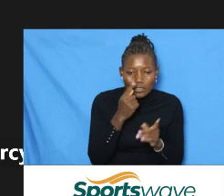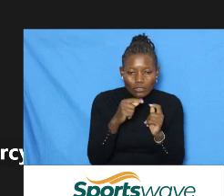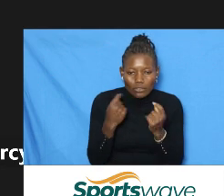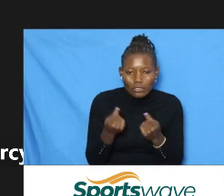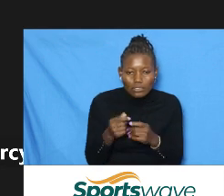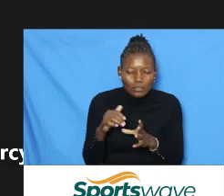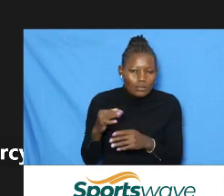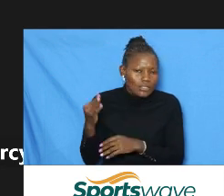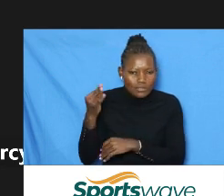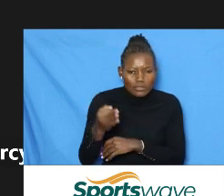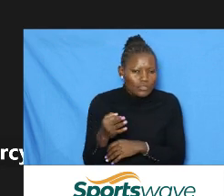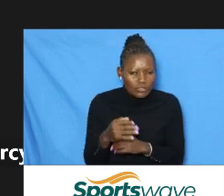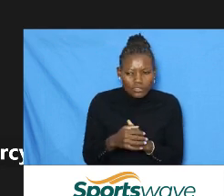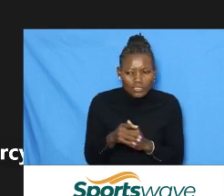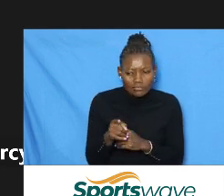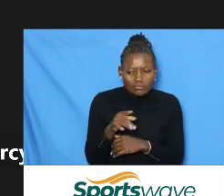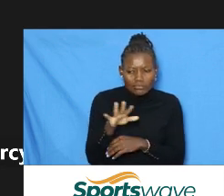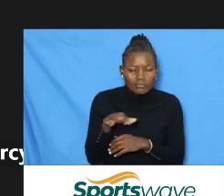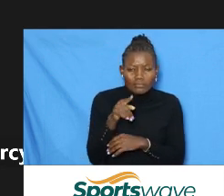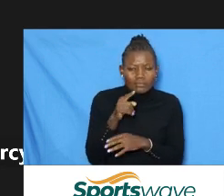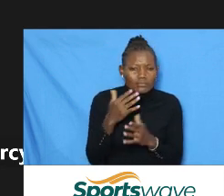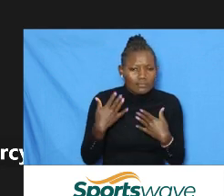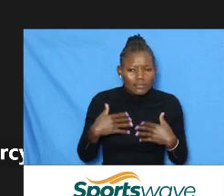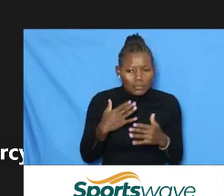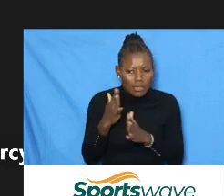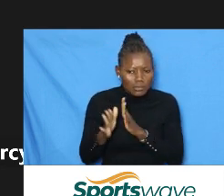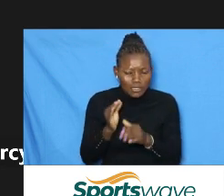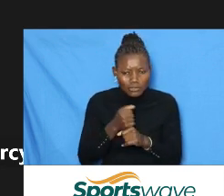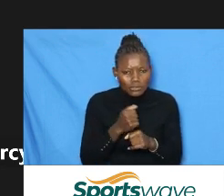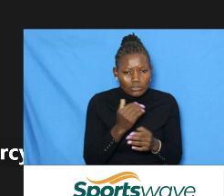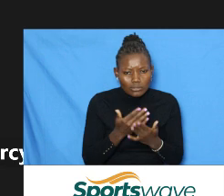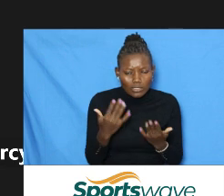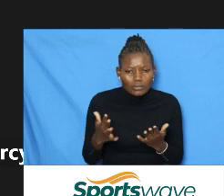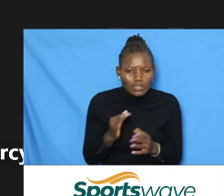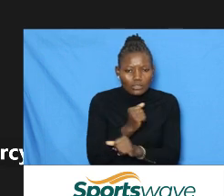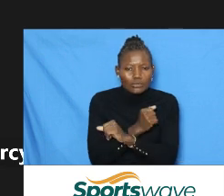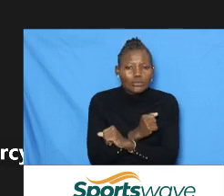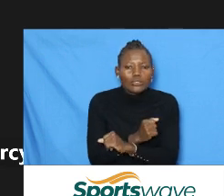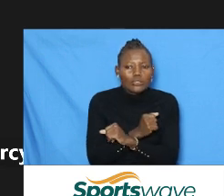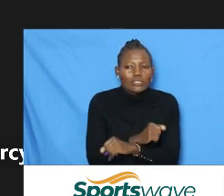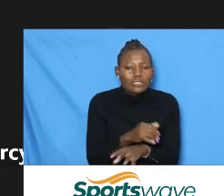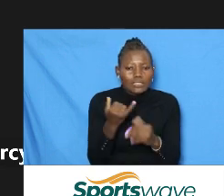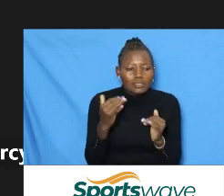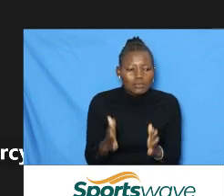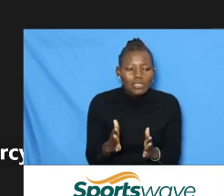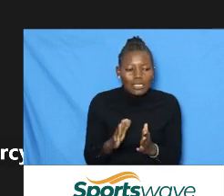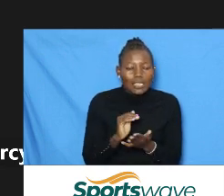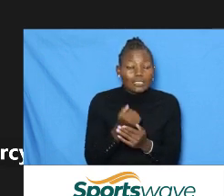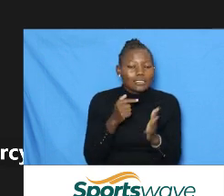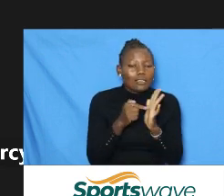the future, is this an area you guys are planning to do something to protect the clean athlete, maybe at some